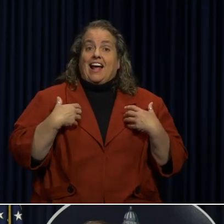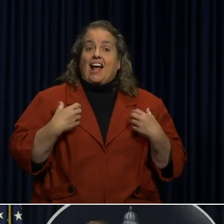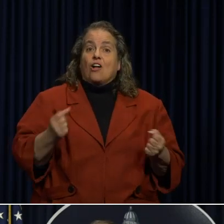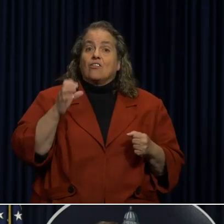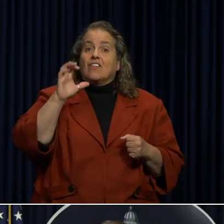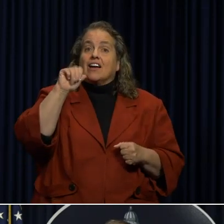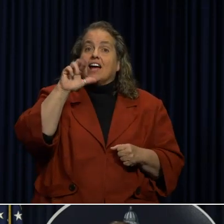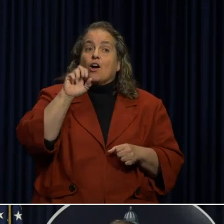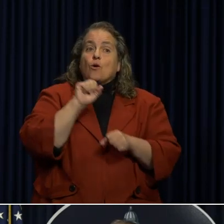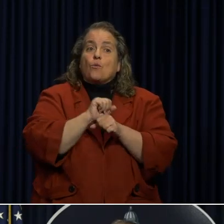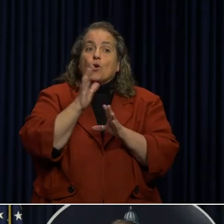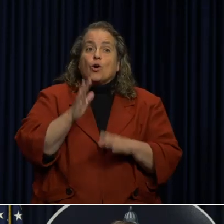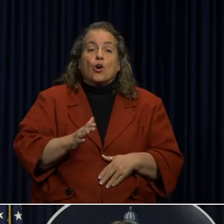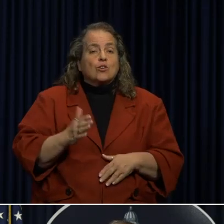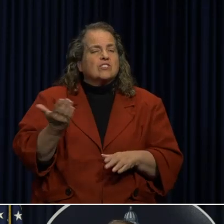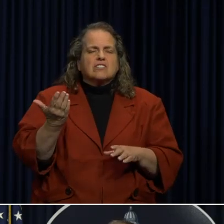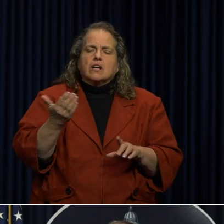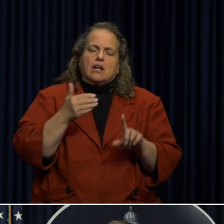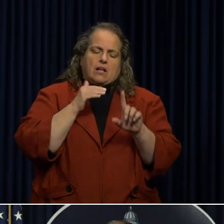us every day